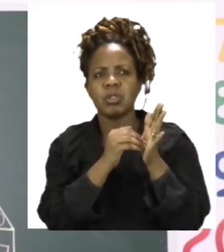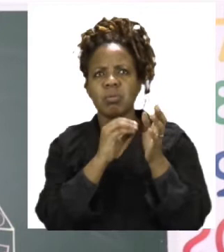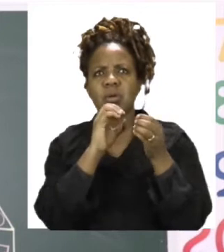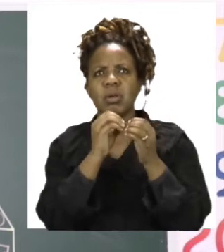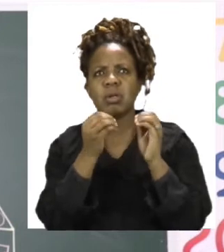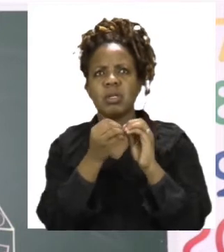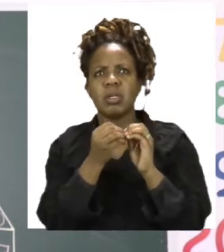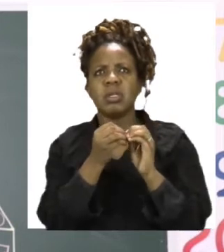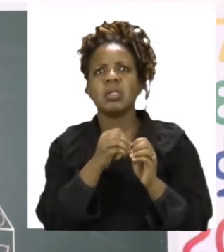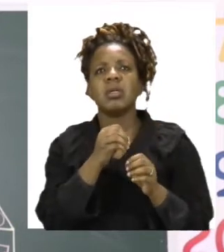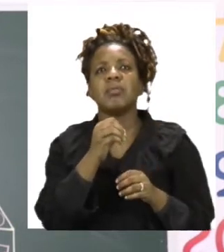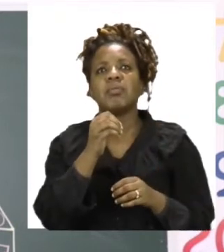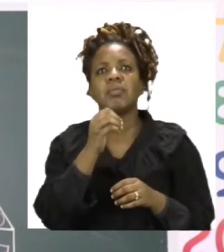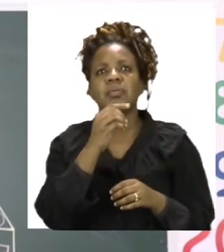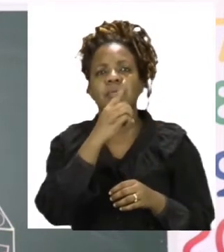brick because